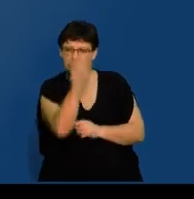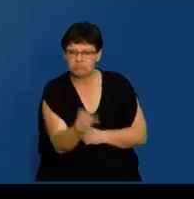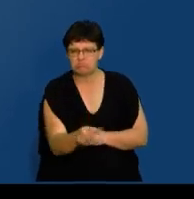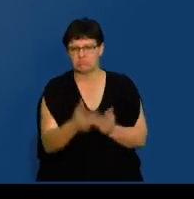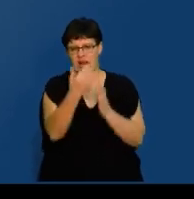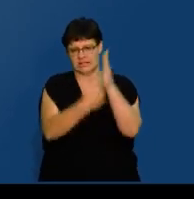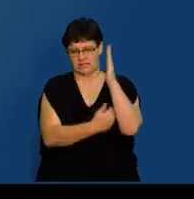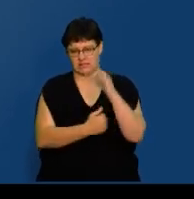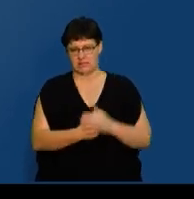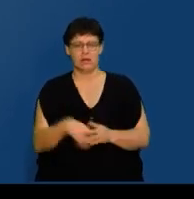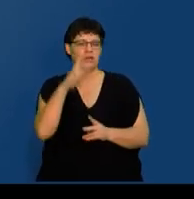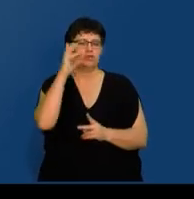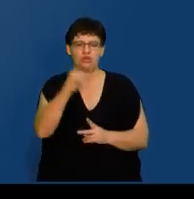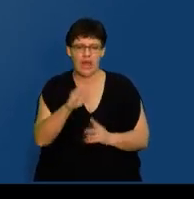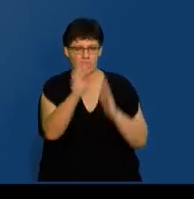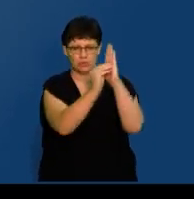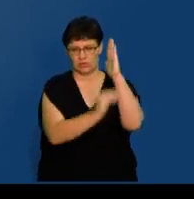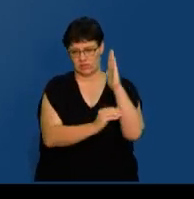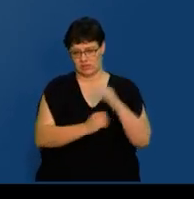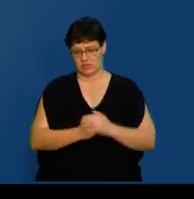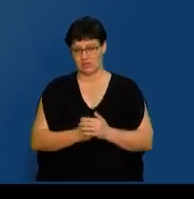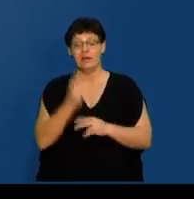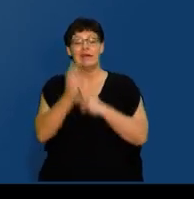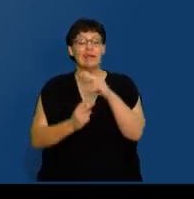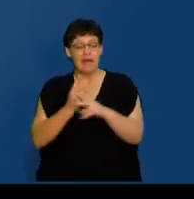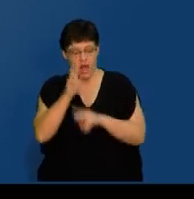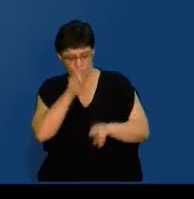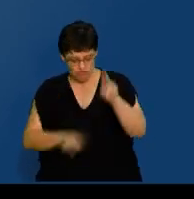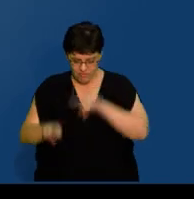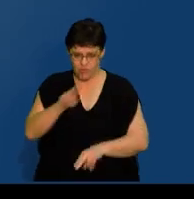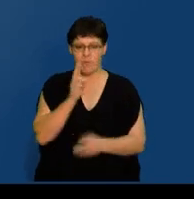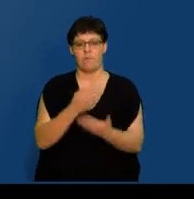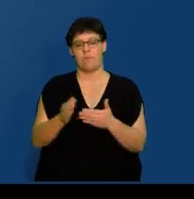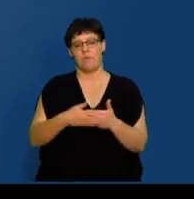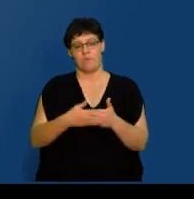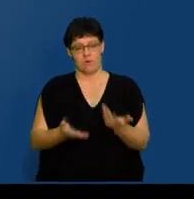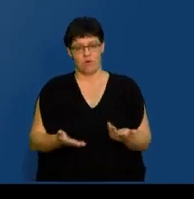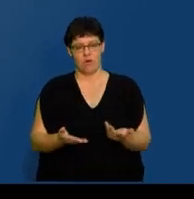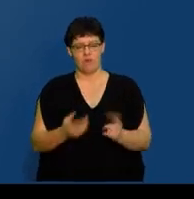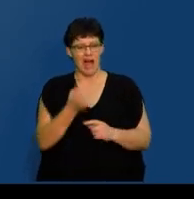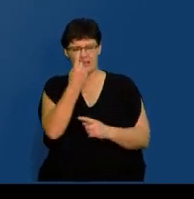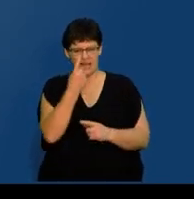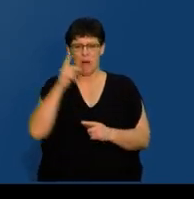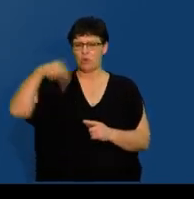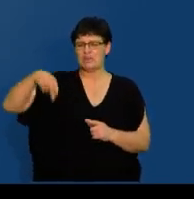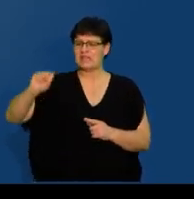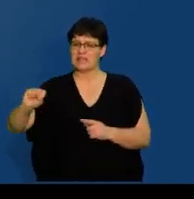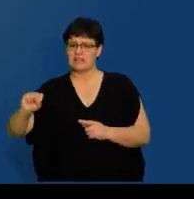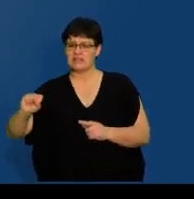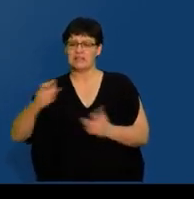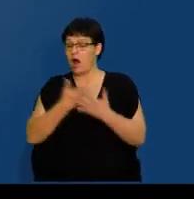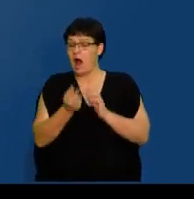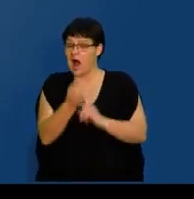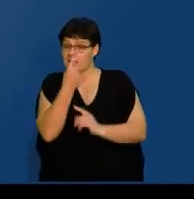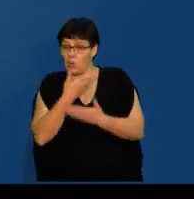You go and you check your notes, and then you review that. So if you've not understood the process of protein synthesis, go back